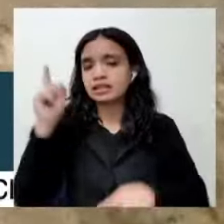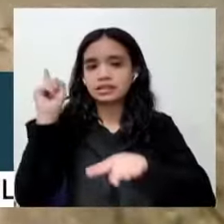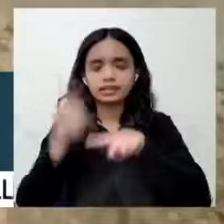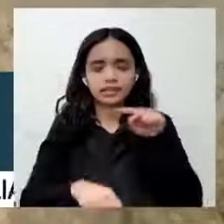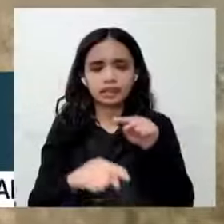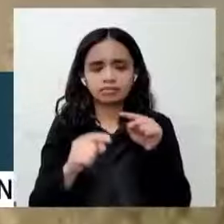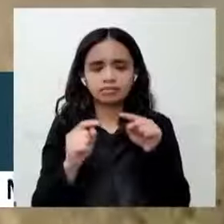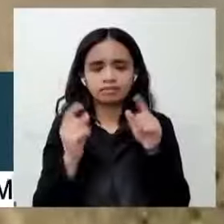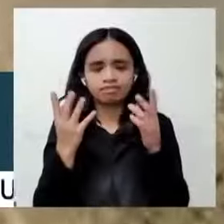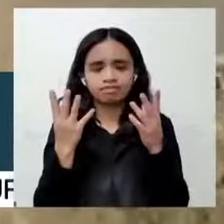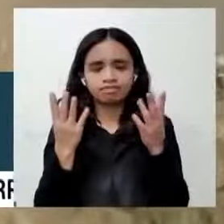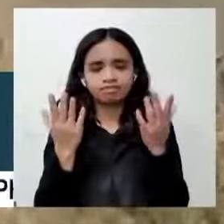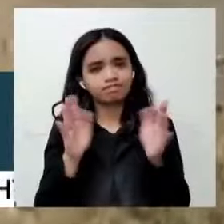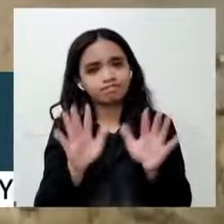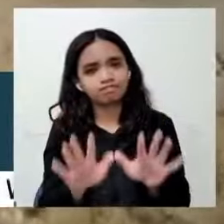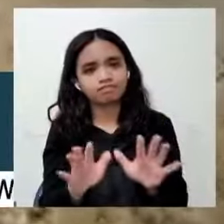can't.